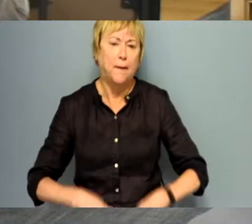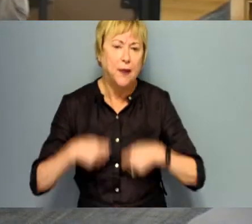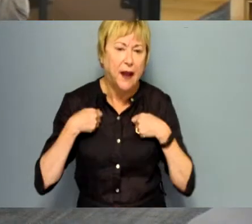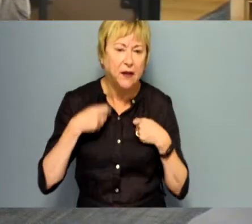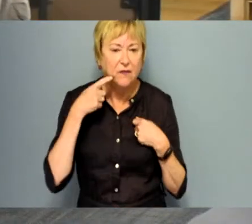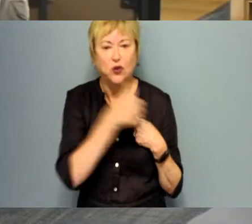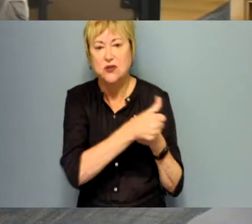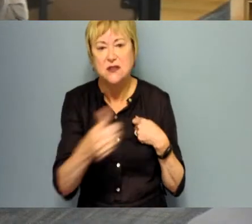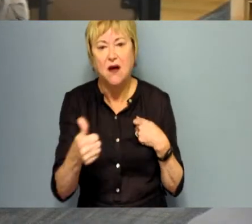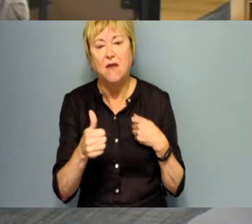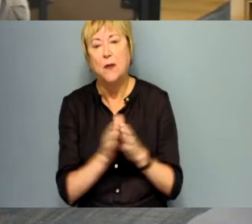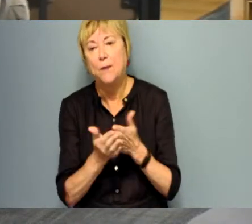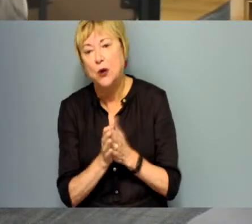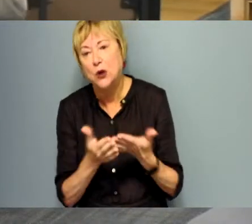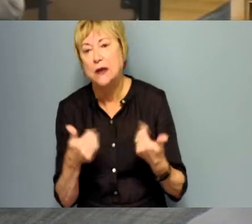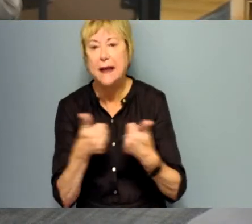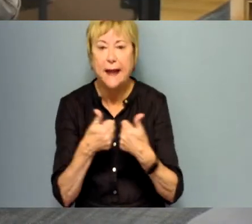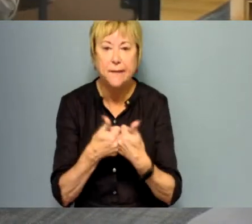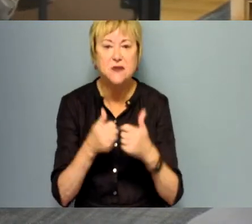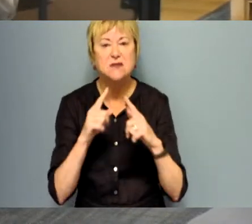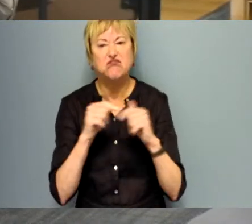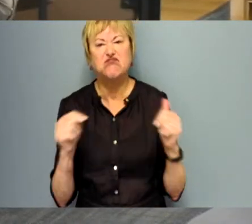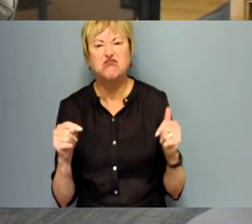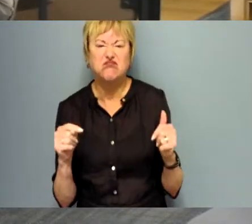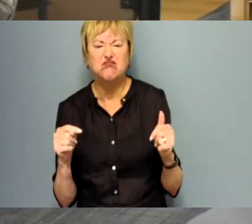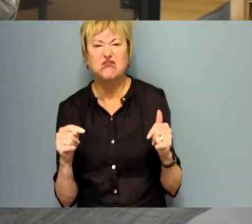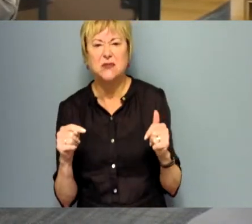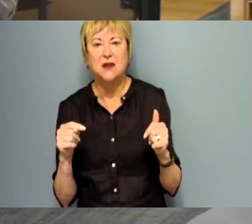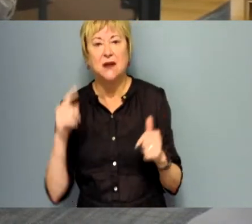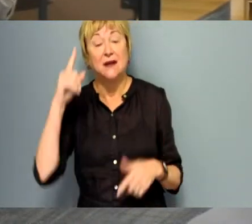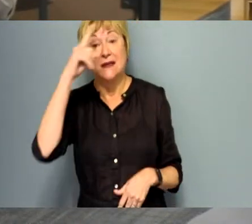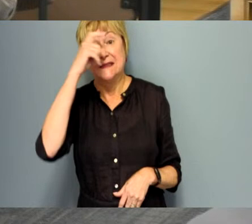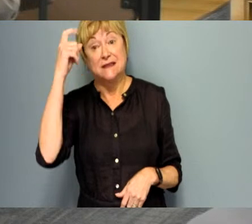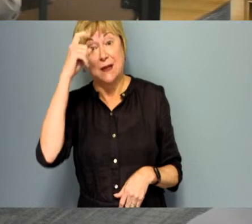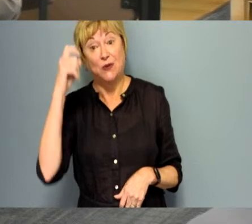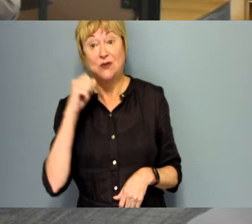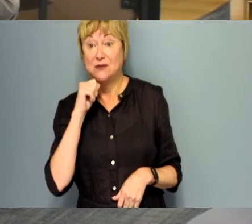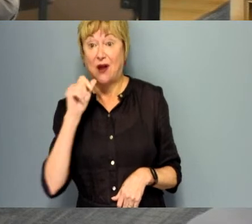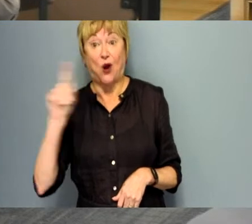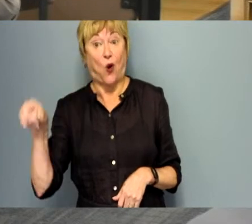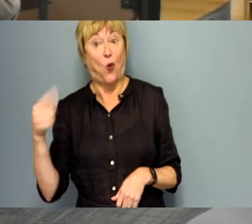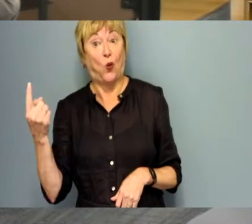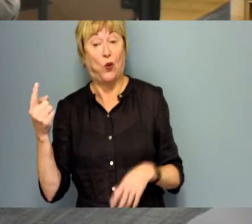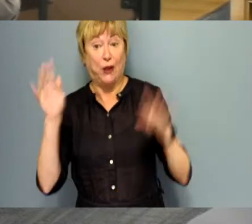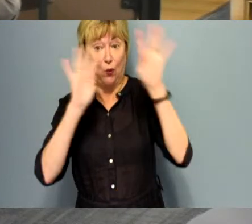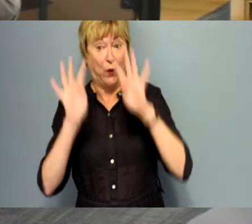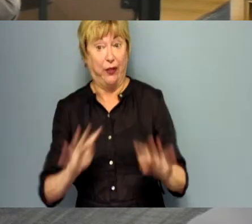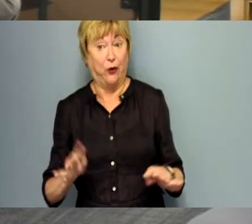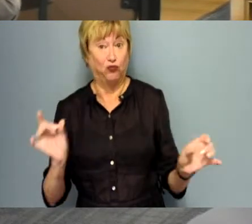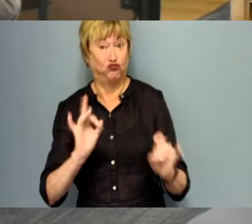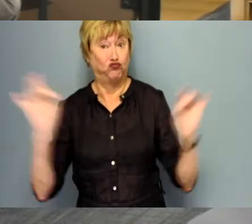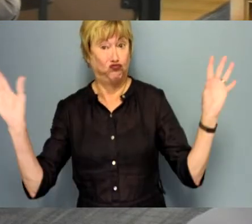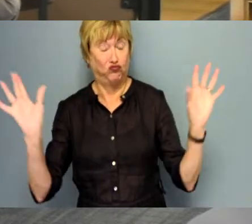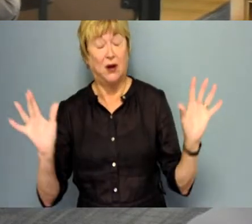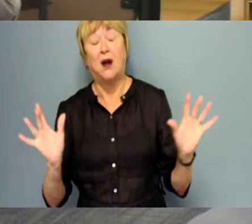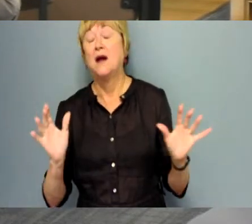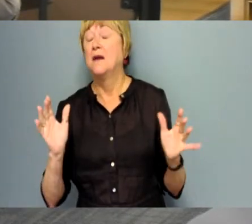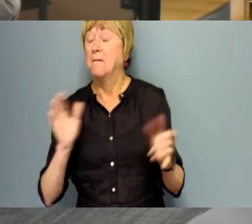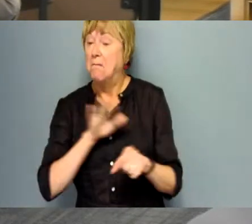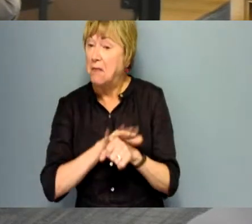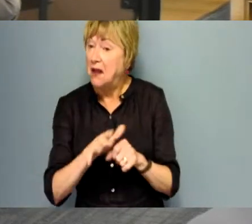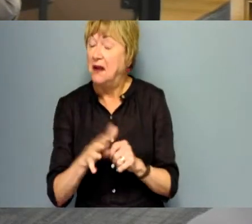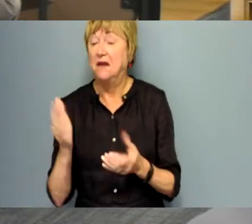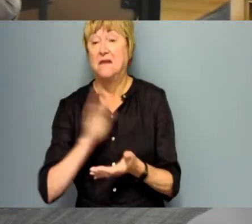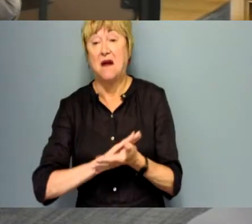games, something like that. But summer isn't only about storms. There's plenty of great days in the outdoors that you can enjoy